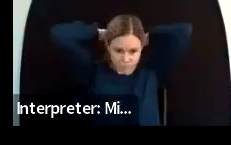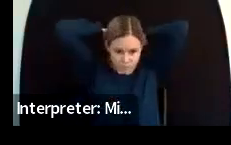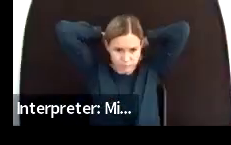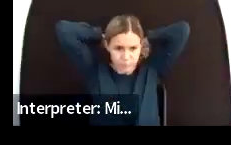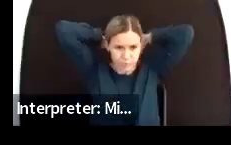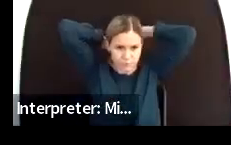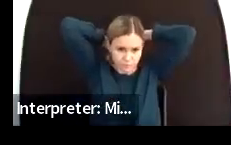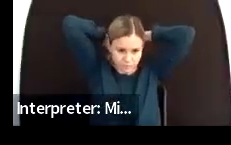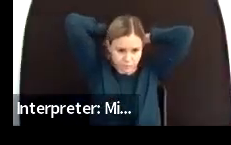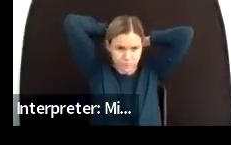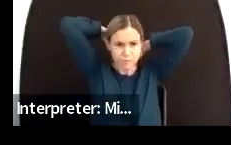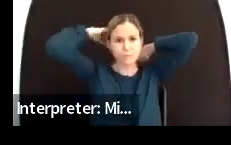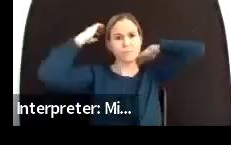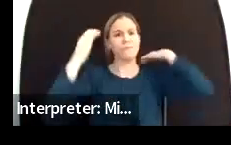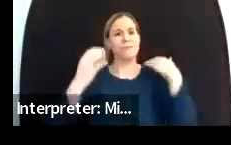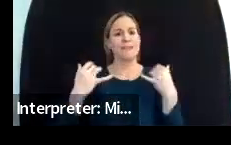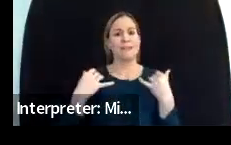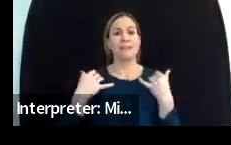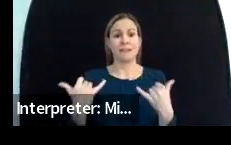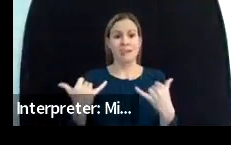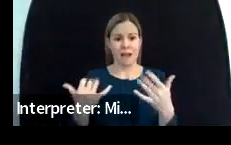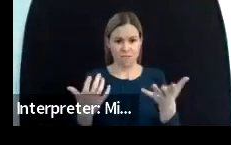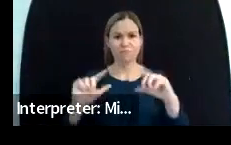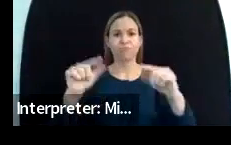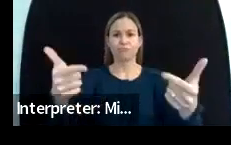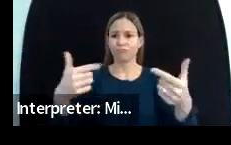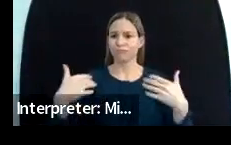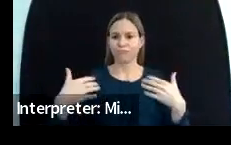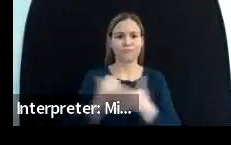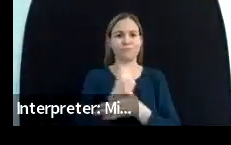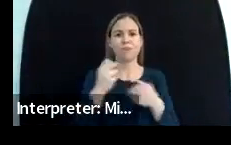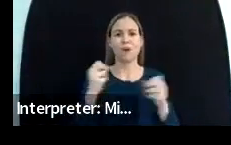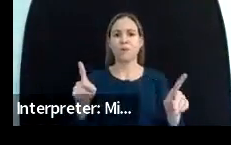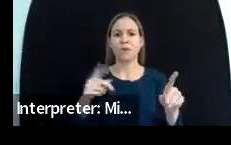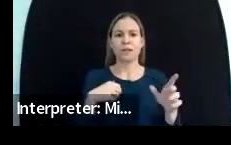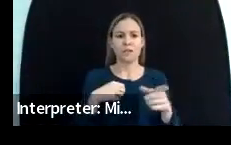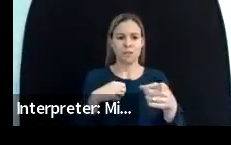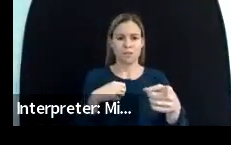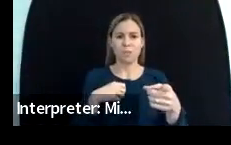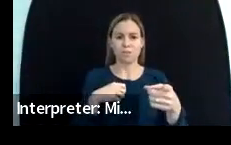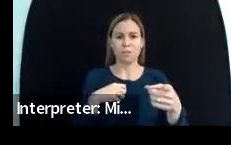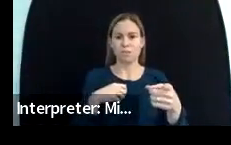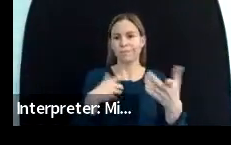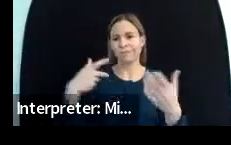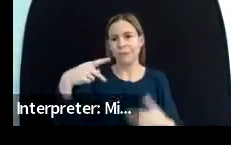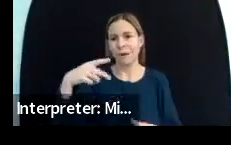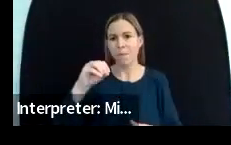So we're going to give you a chance here to jump in with a